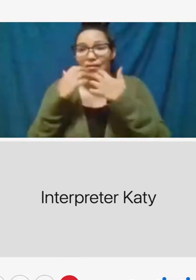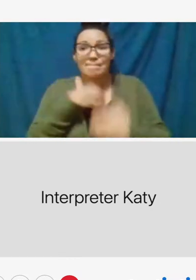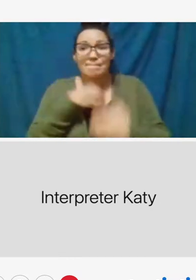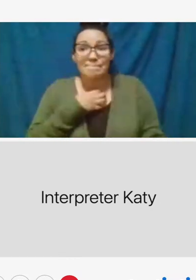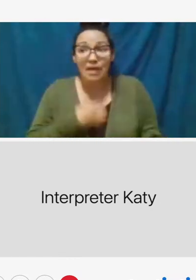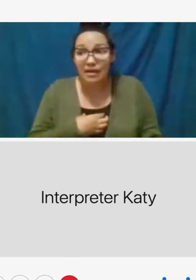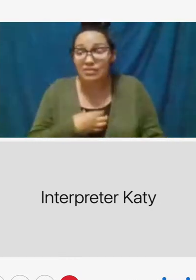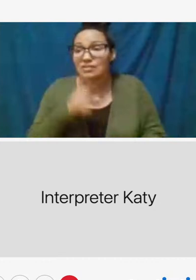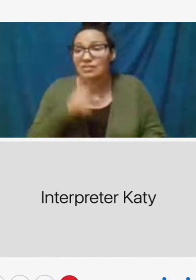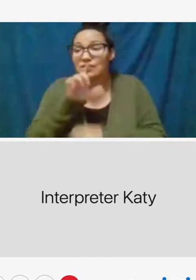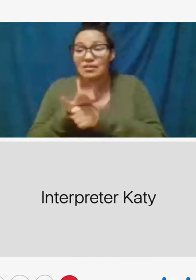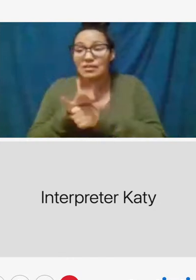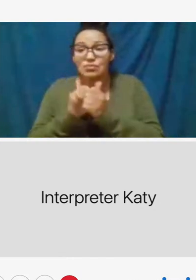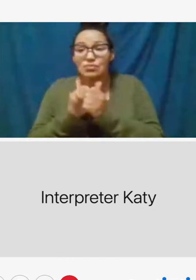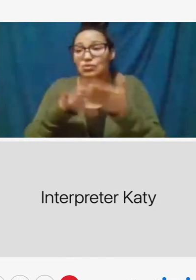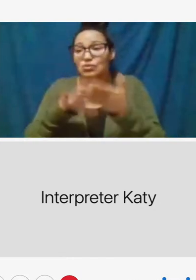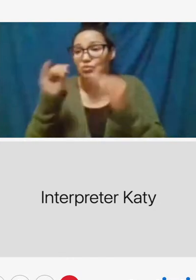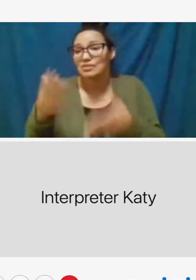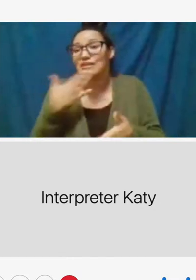so